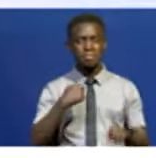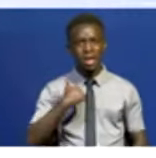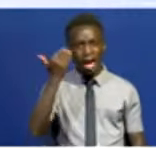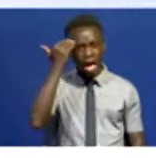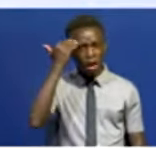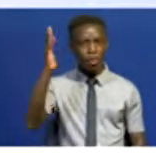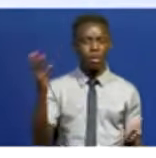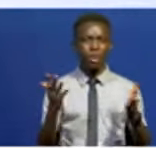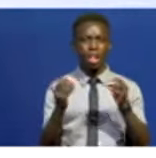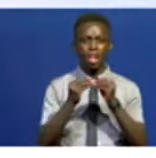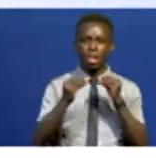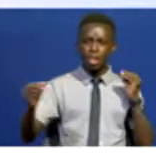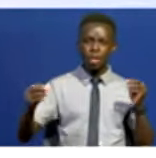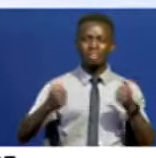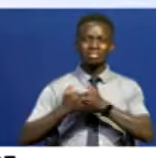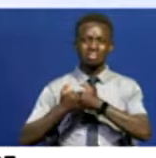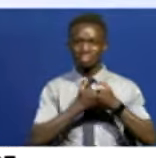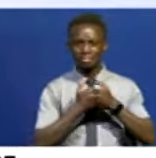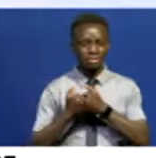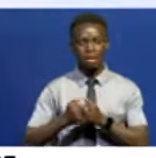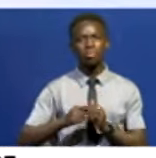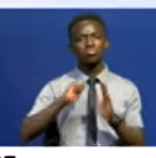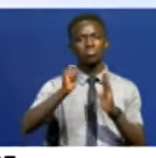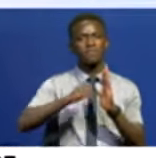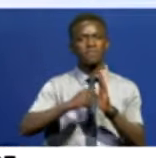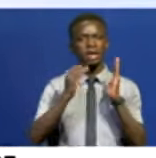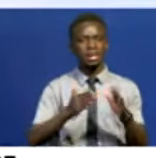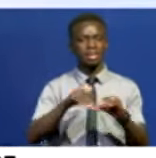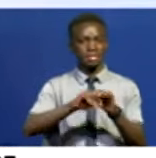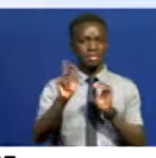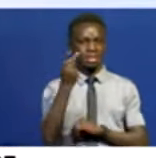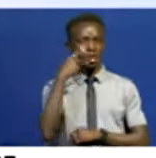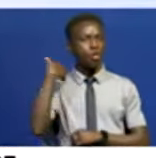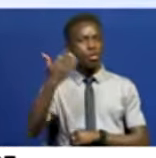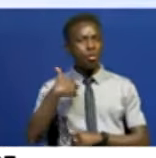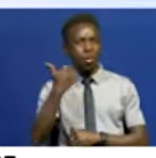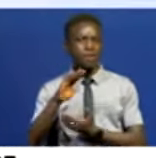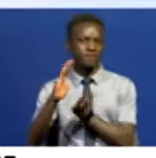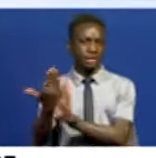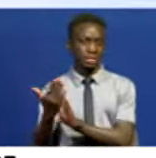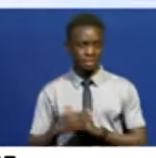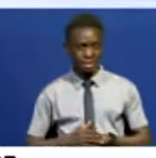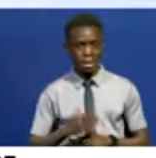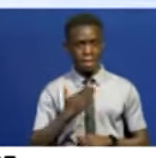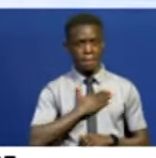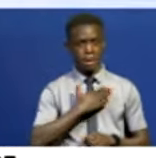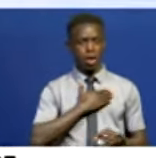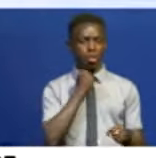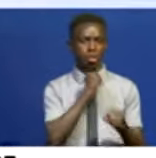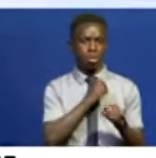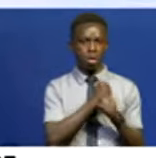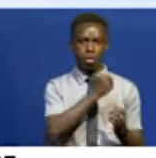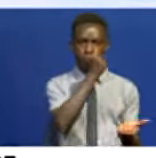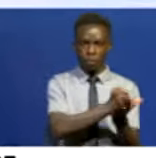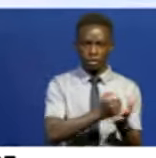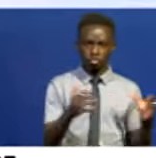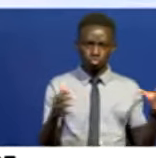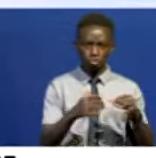long-standing challenges local manufacturers face, and my administration is committed to ensuring that